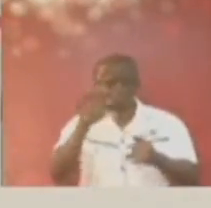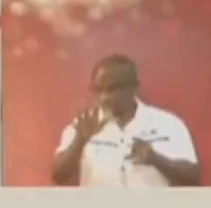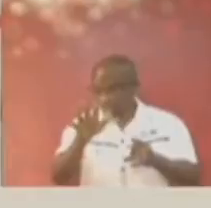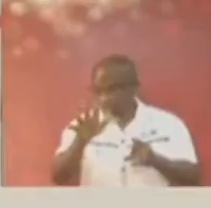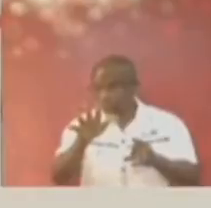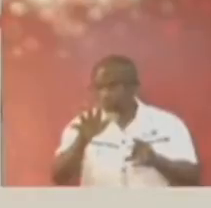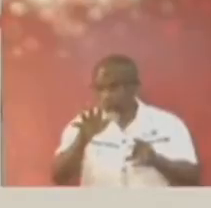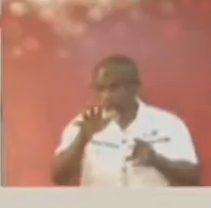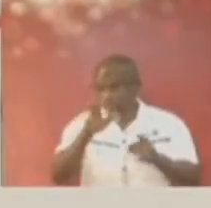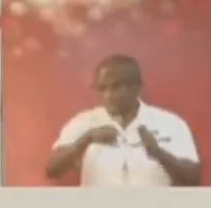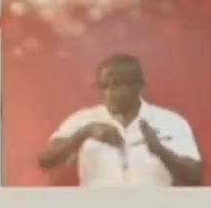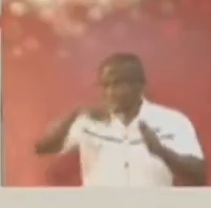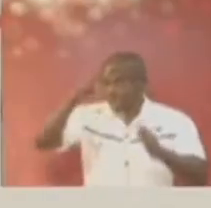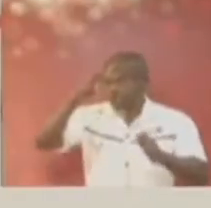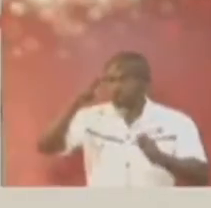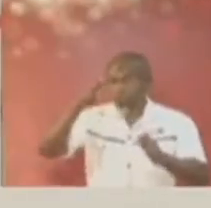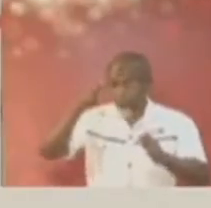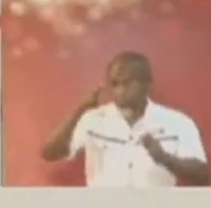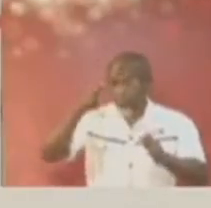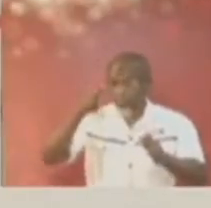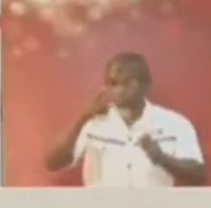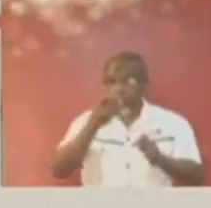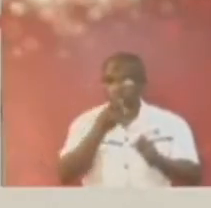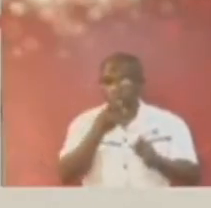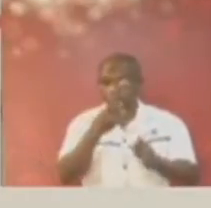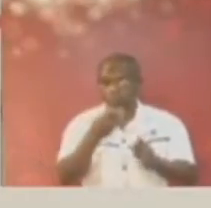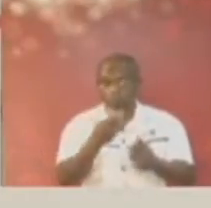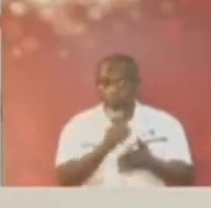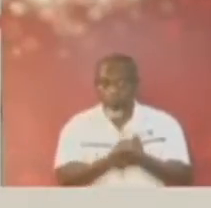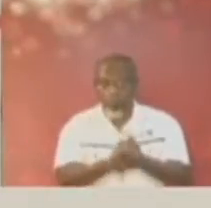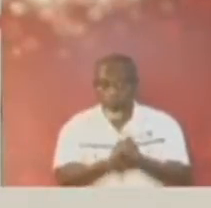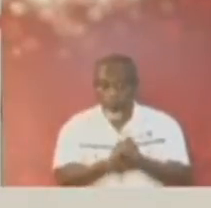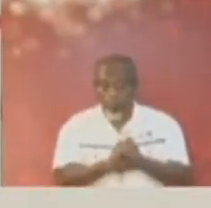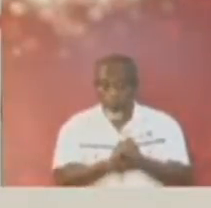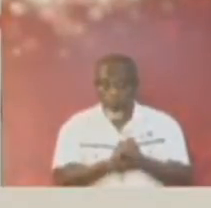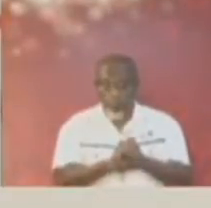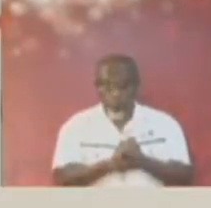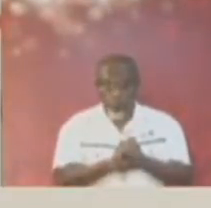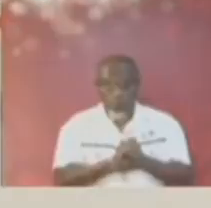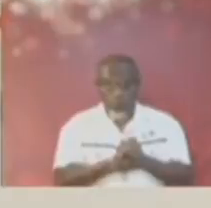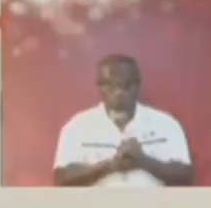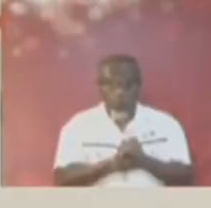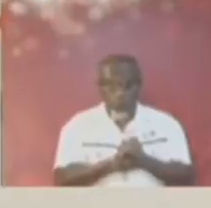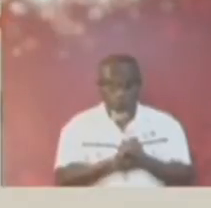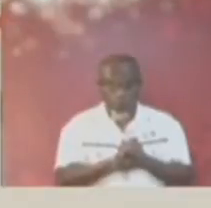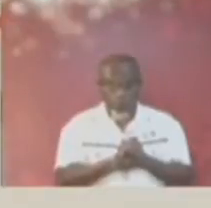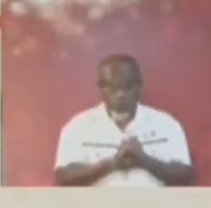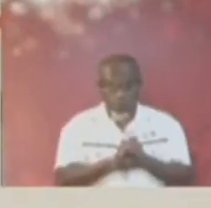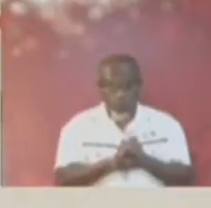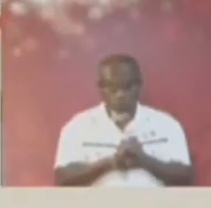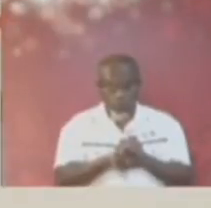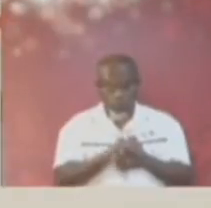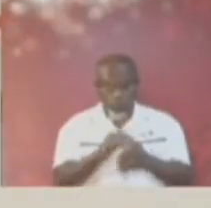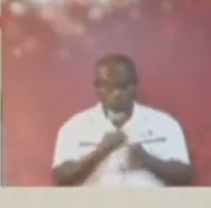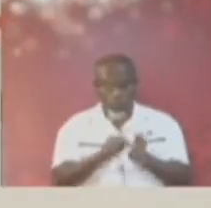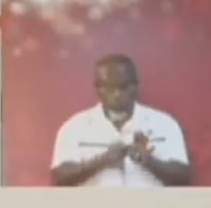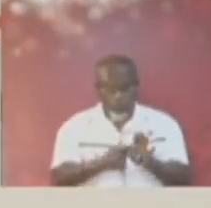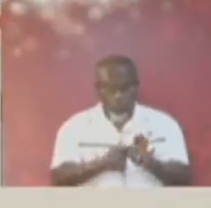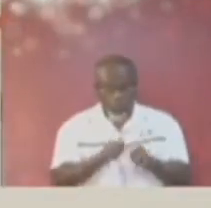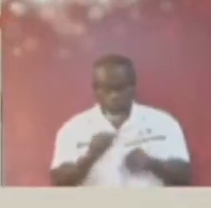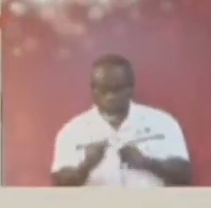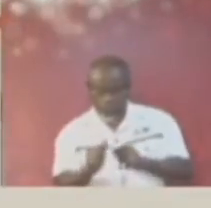45, it's about 10 to 15%, and then shoots way up to almost